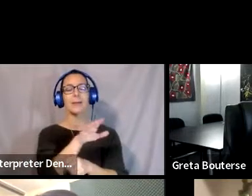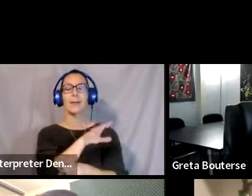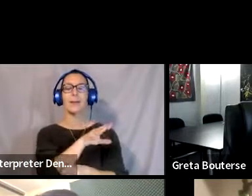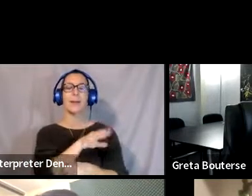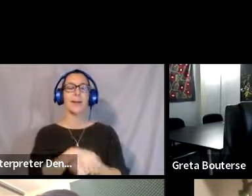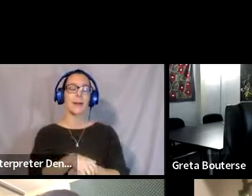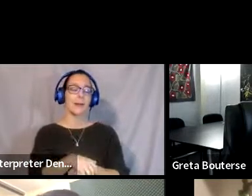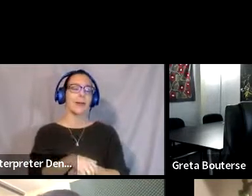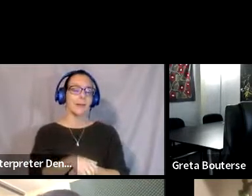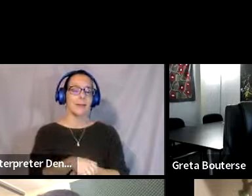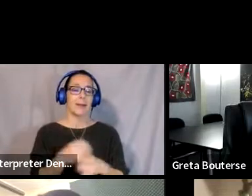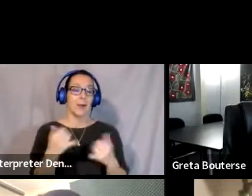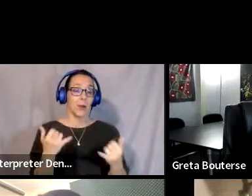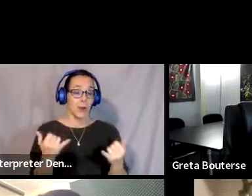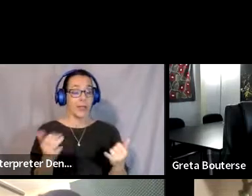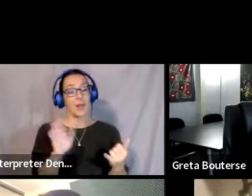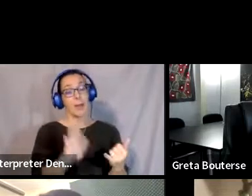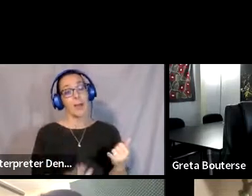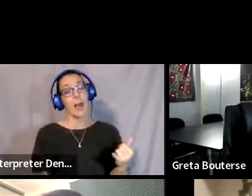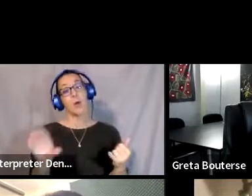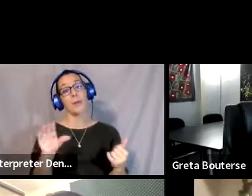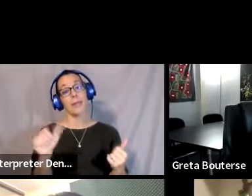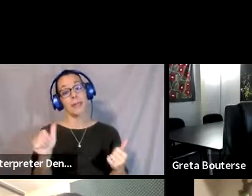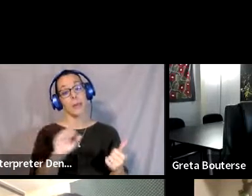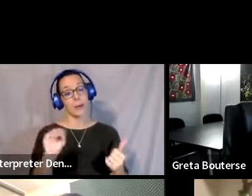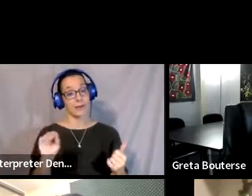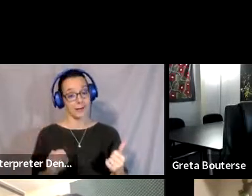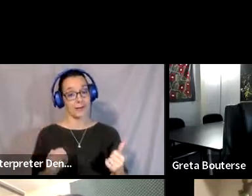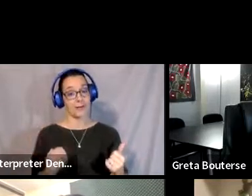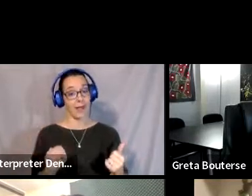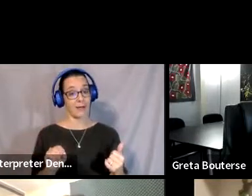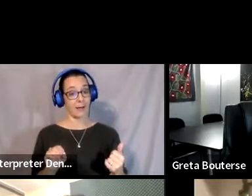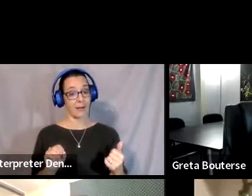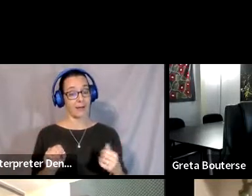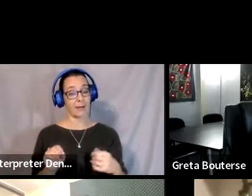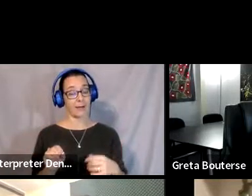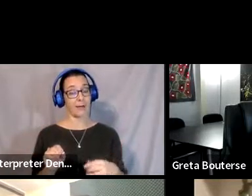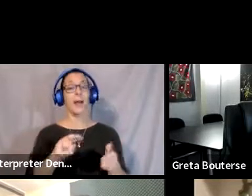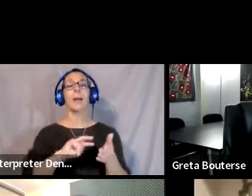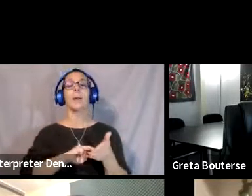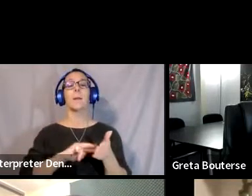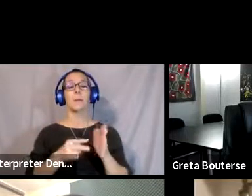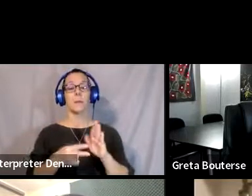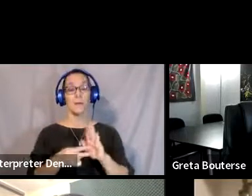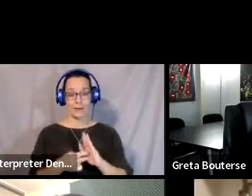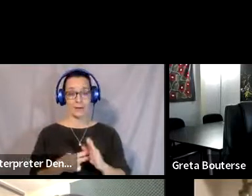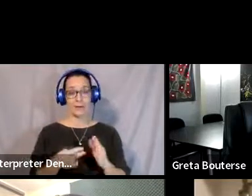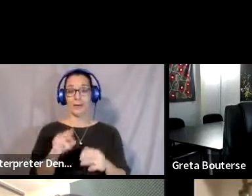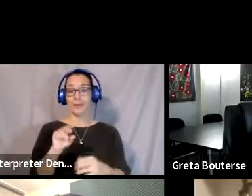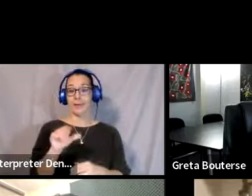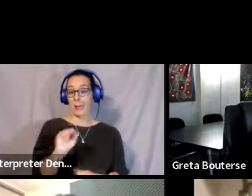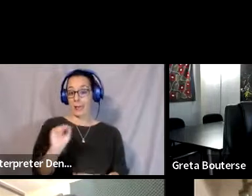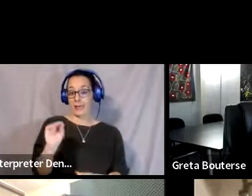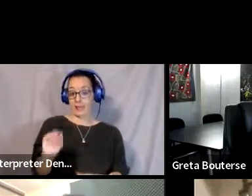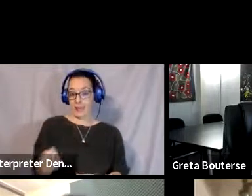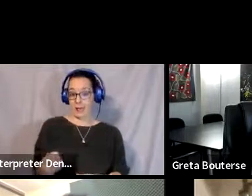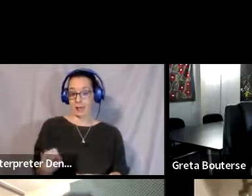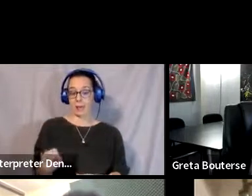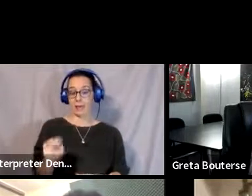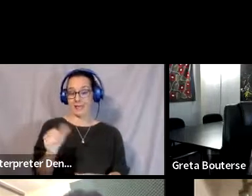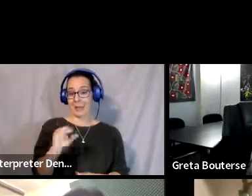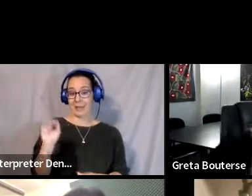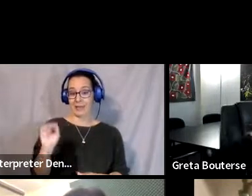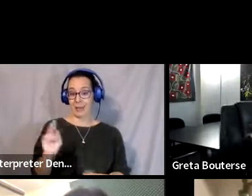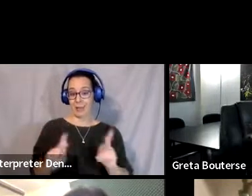at about 10%. So what I should say is 10% of the individuals who take